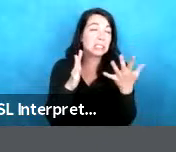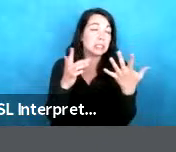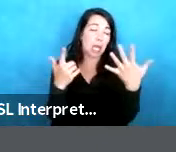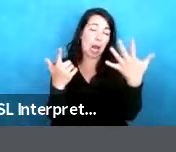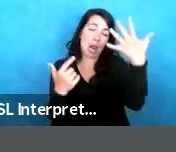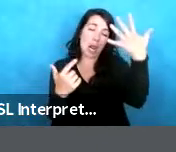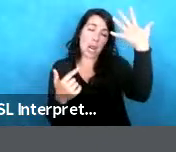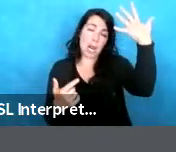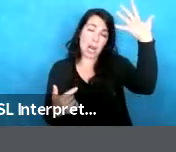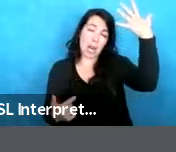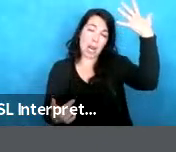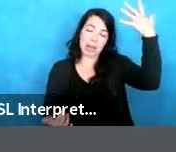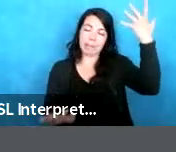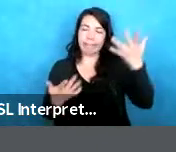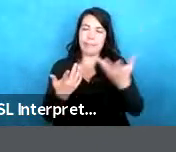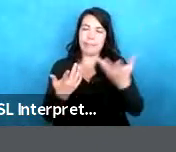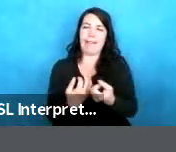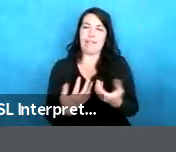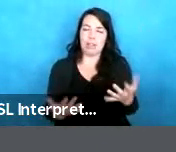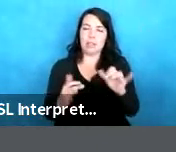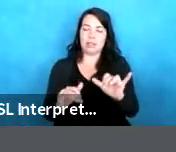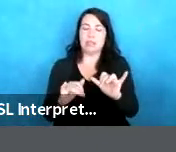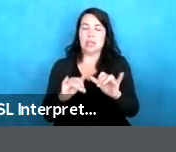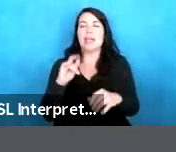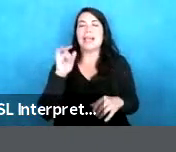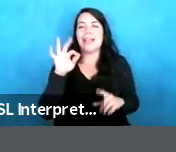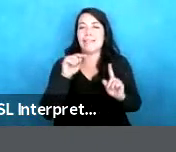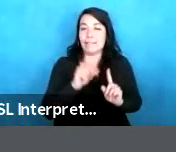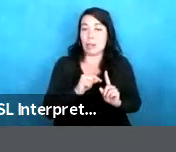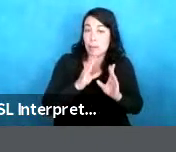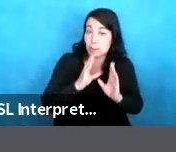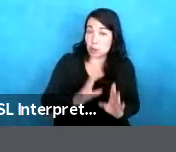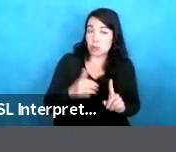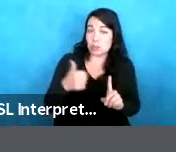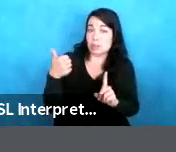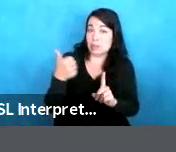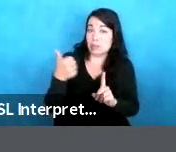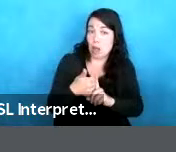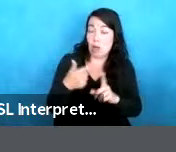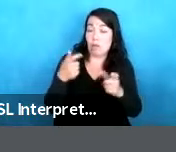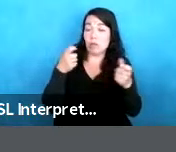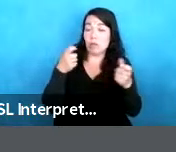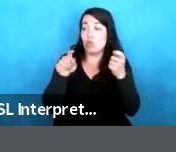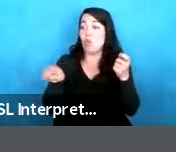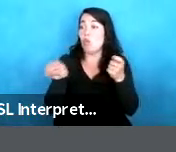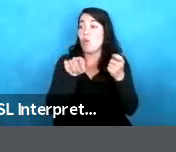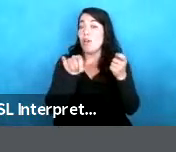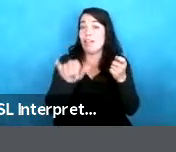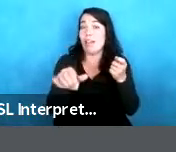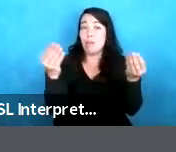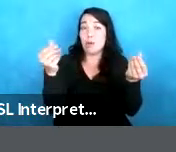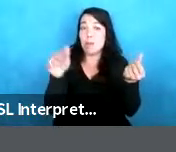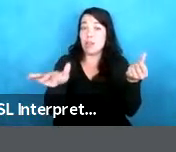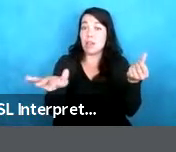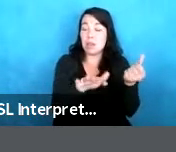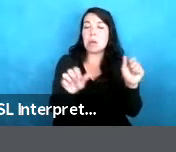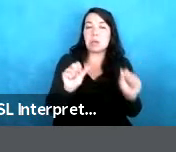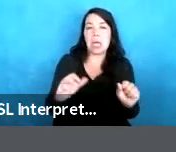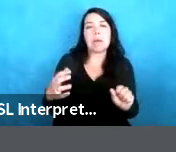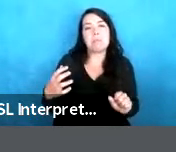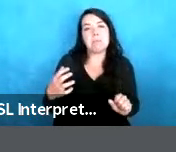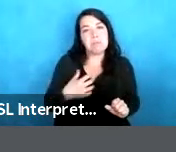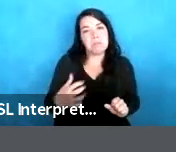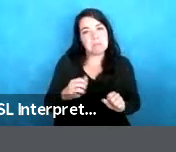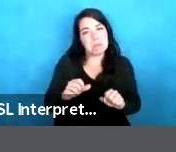and other debris, provided that an owner, occupant, or agent in charge of any individual property may file written objections to this resolution, seeking a hearing